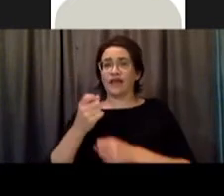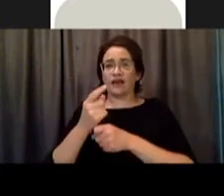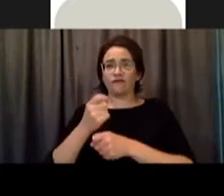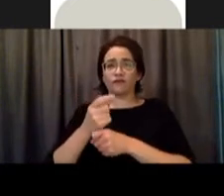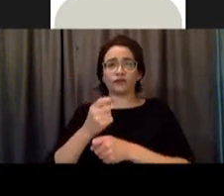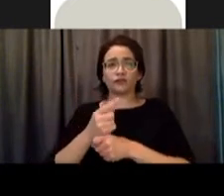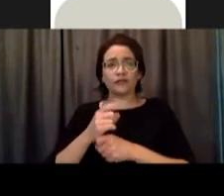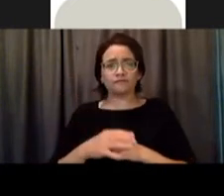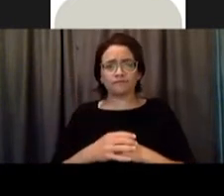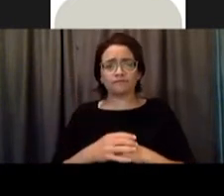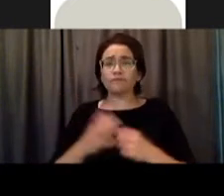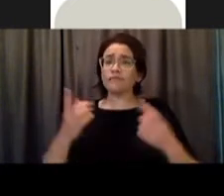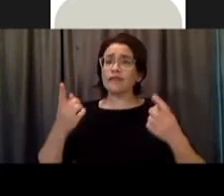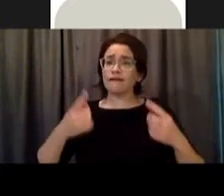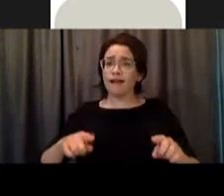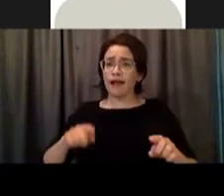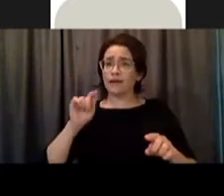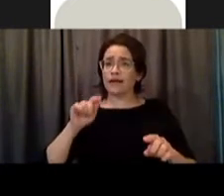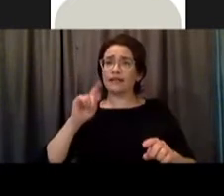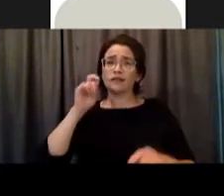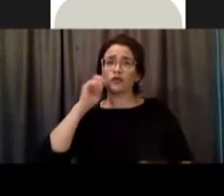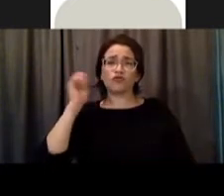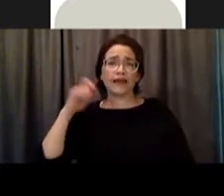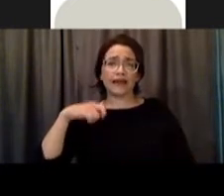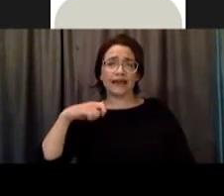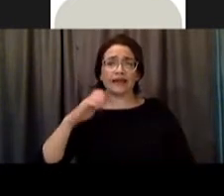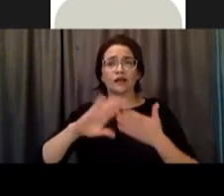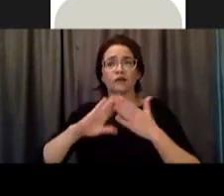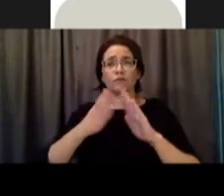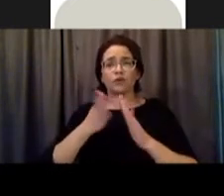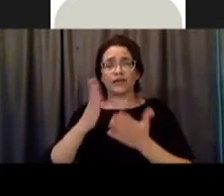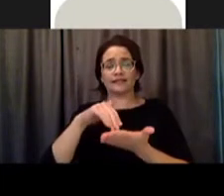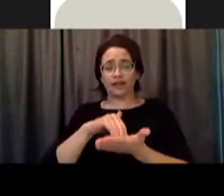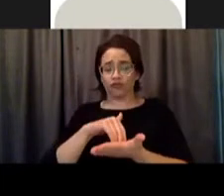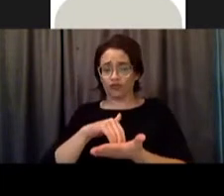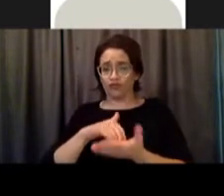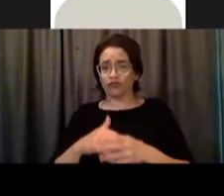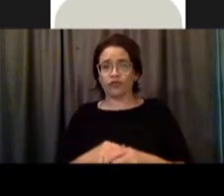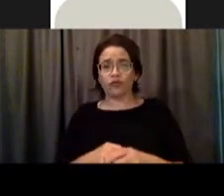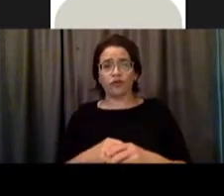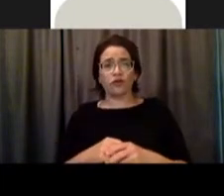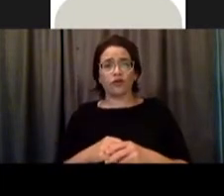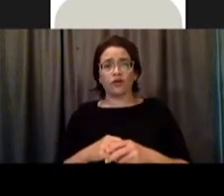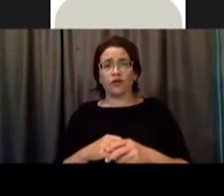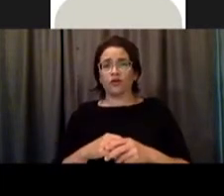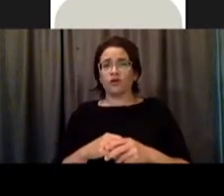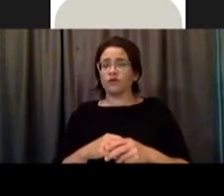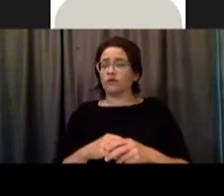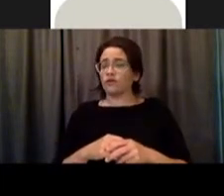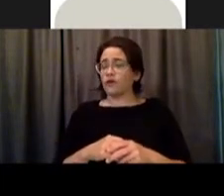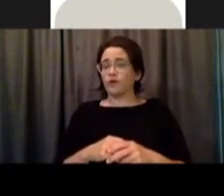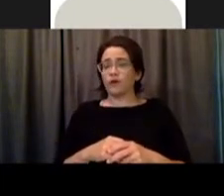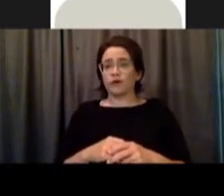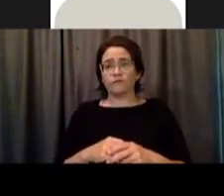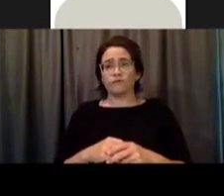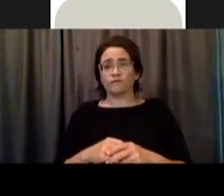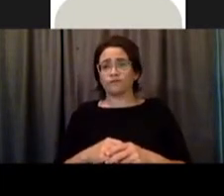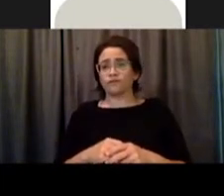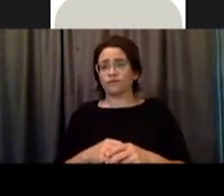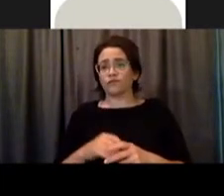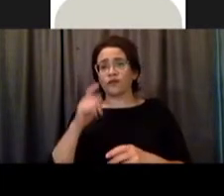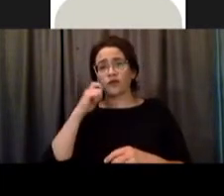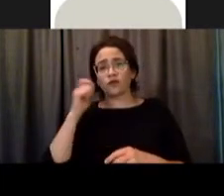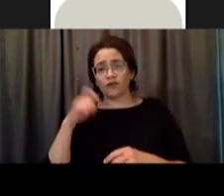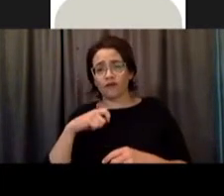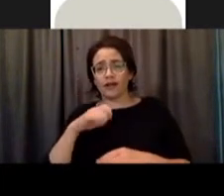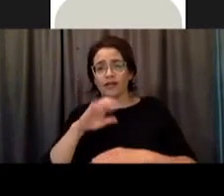Center with participation of all local community organizations and Ukrainian churches.